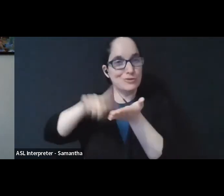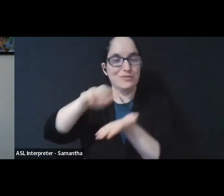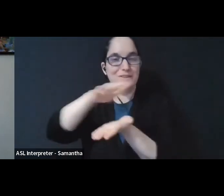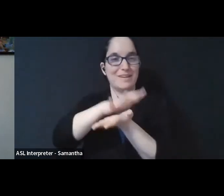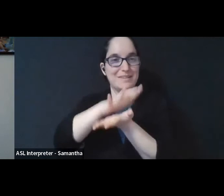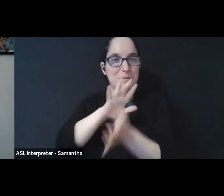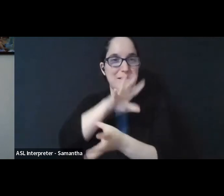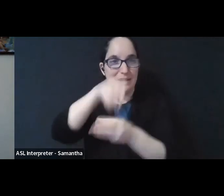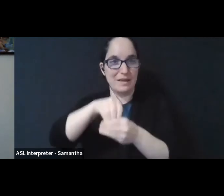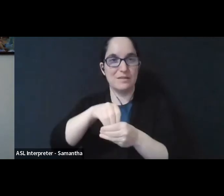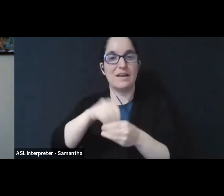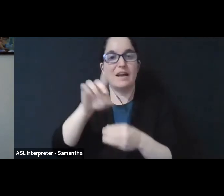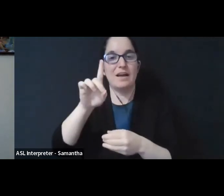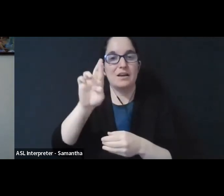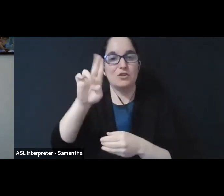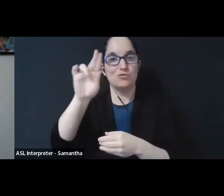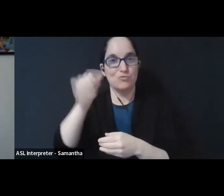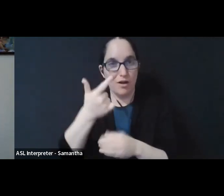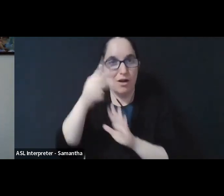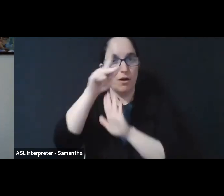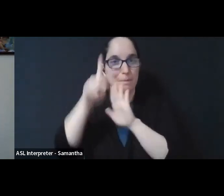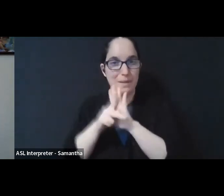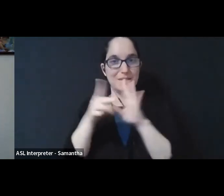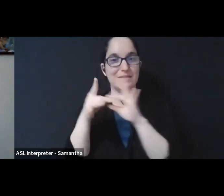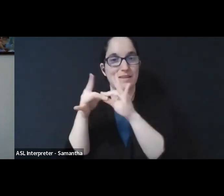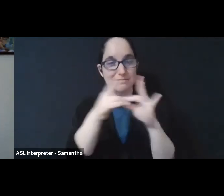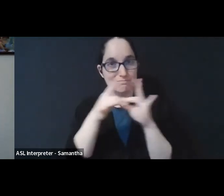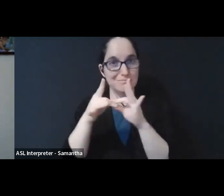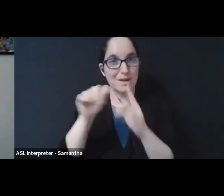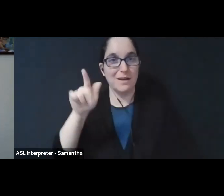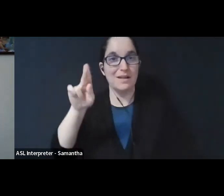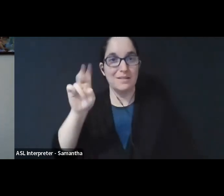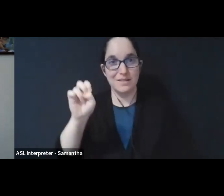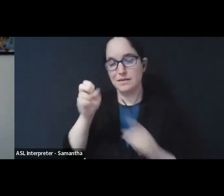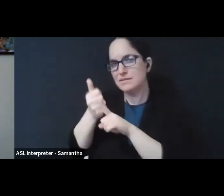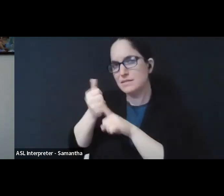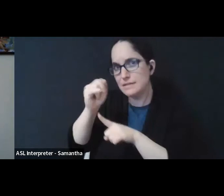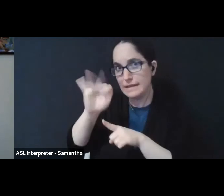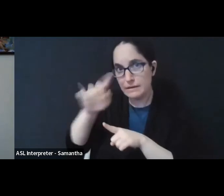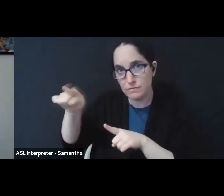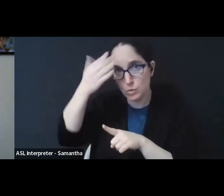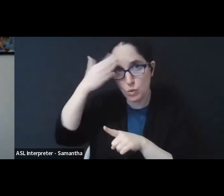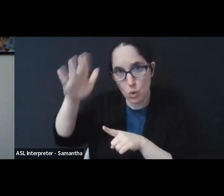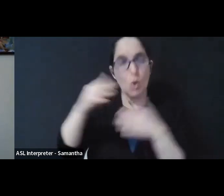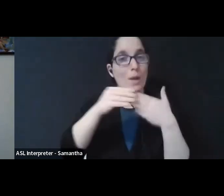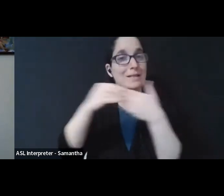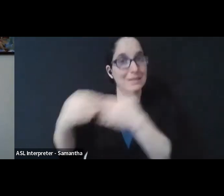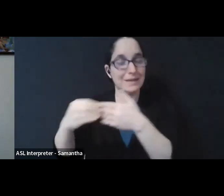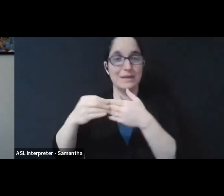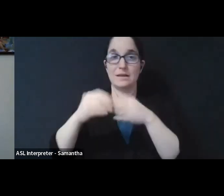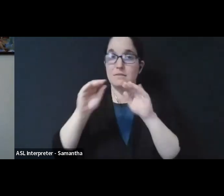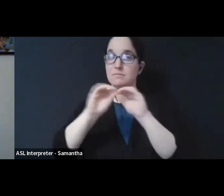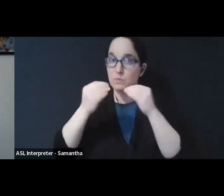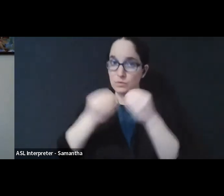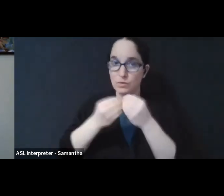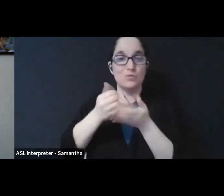Policy Alliance. For those of you who aren't familiar, Drug Policy Alliance is the leading national organization advocating to end the